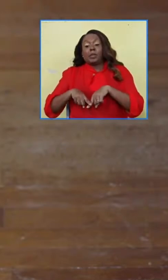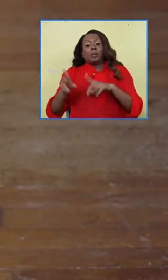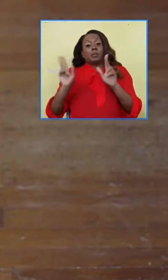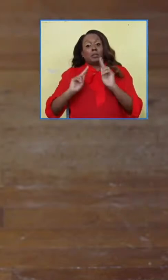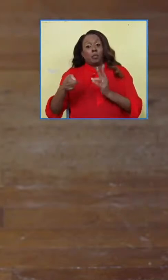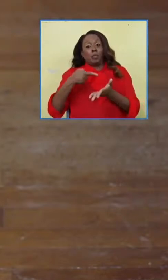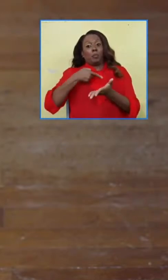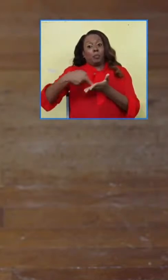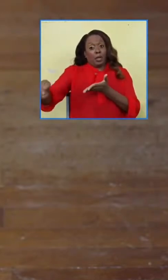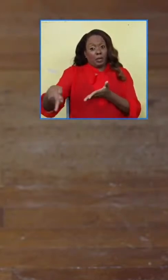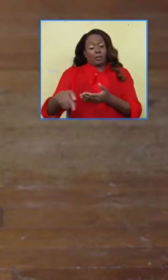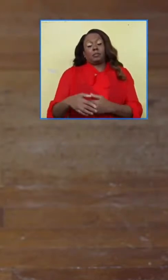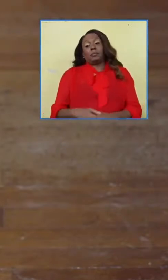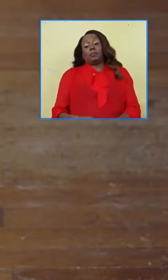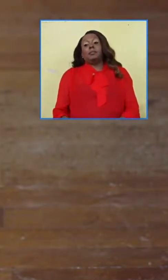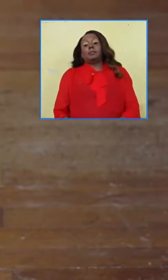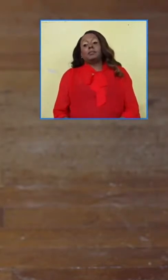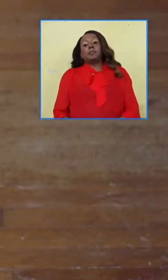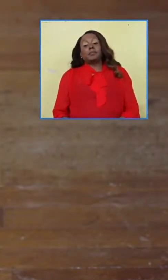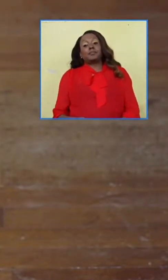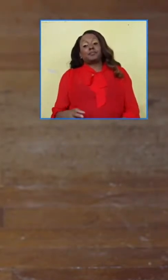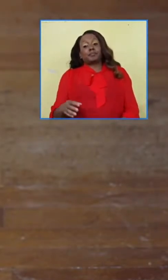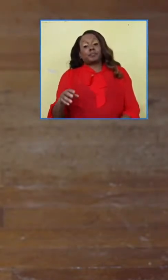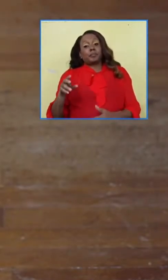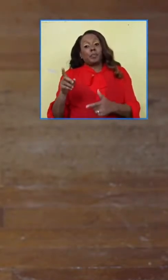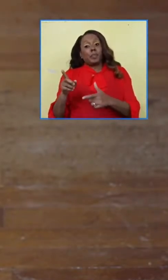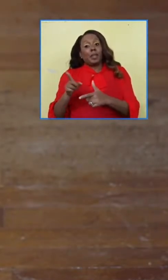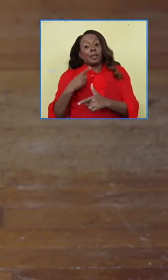driven by a strong economy locally.